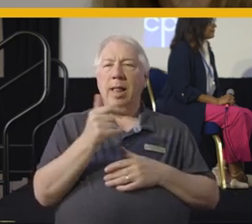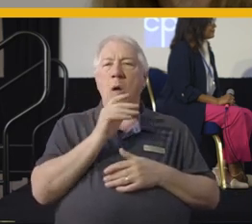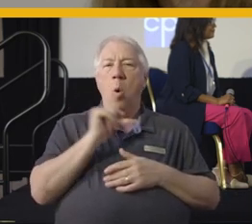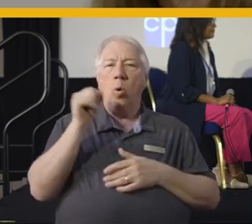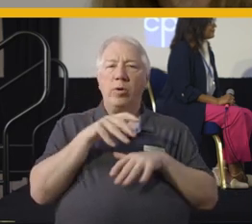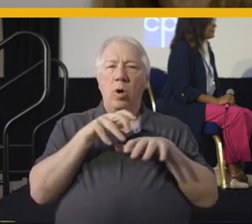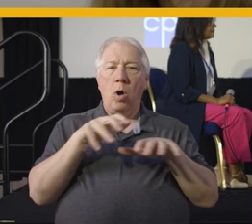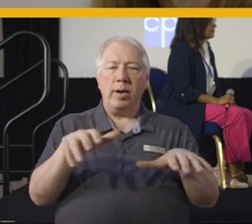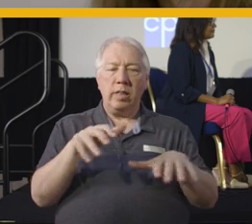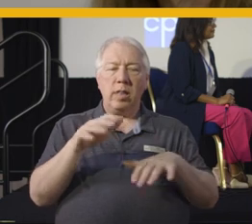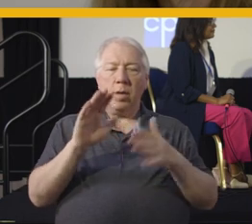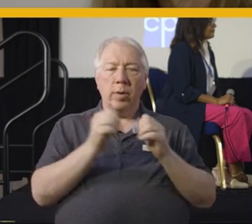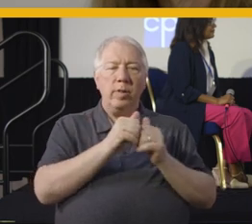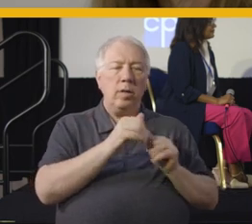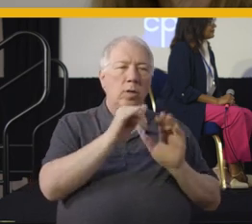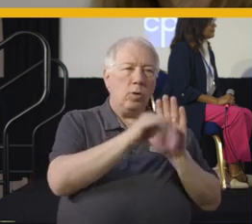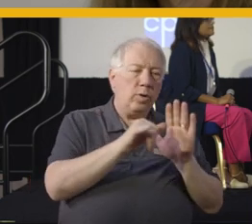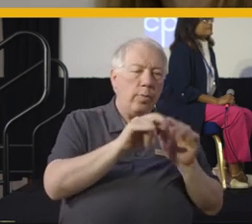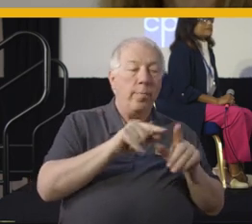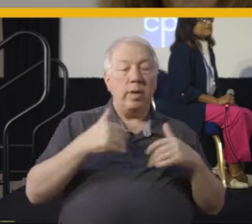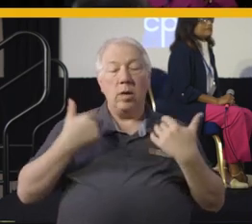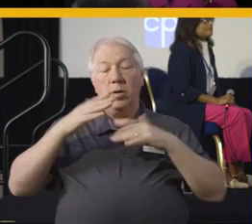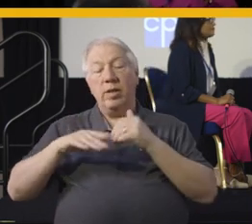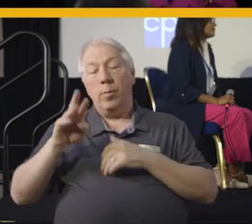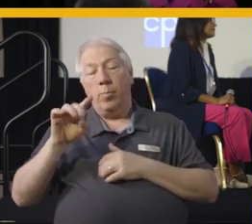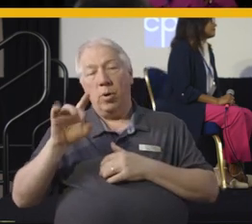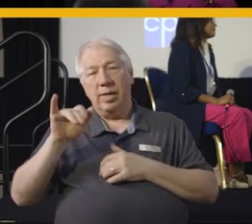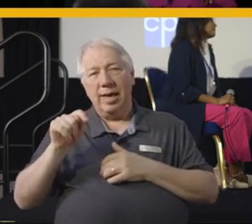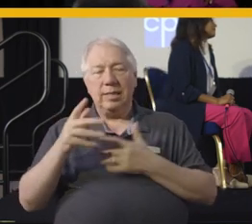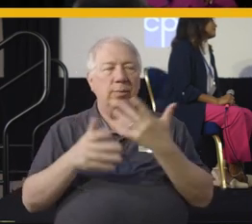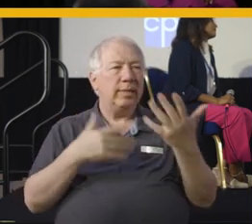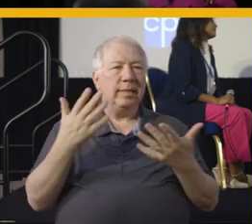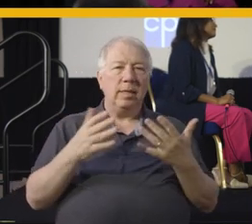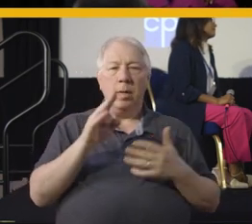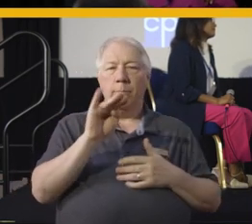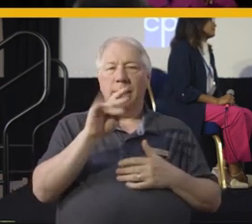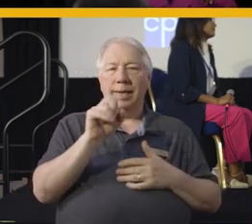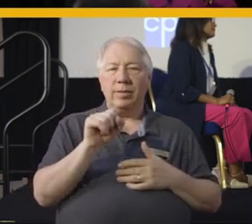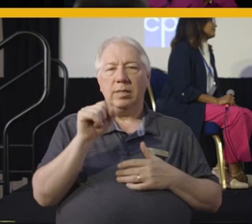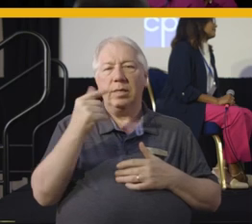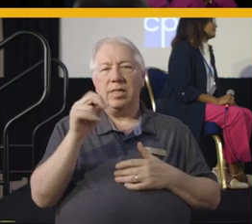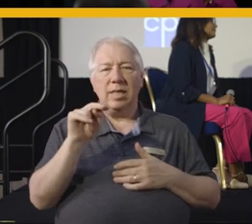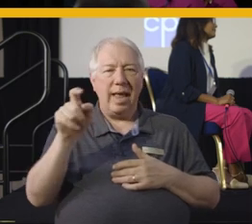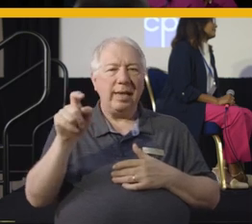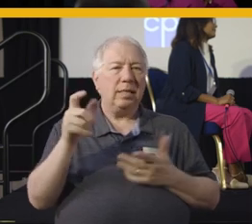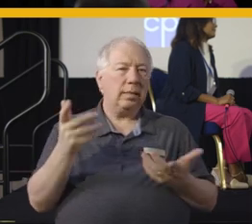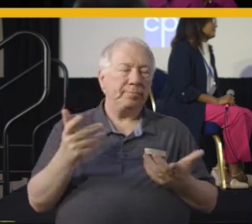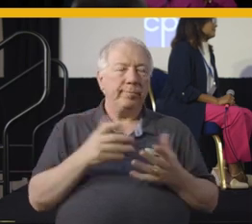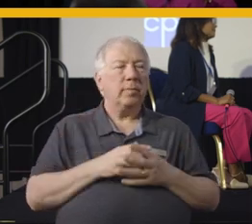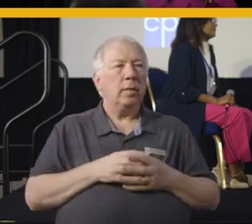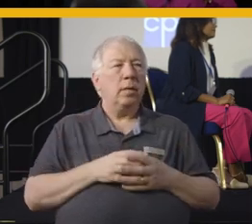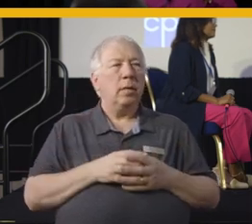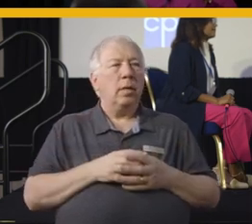older audience than what we see on YouTube, but younger than broadcast. So maybe, you know, millennials and Gen X is sort of a realistic sort of